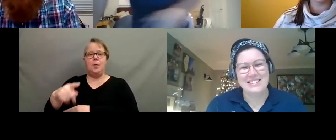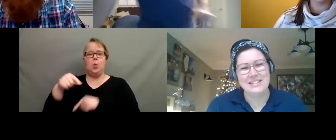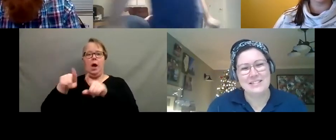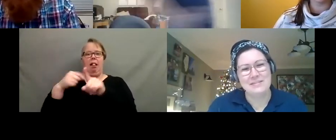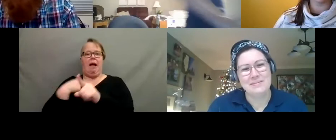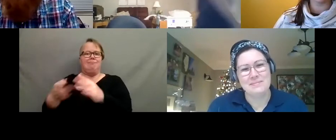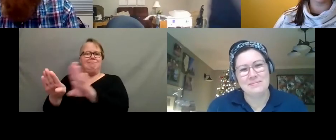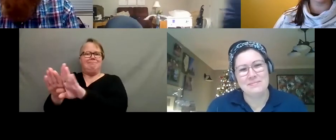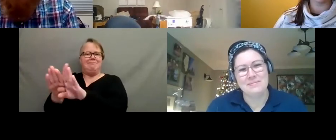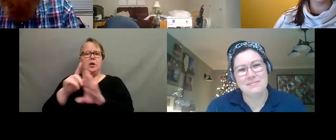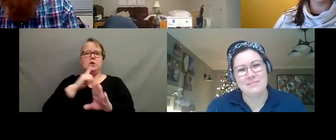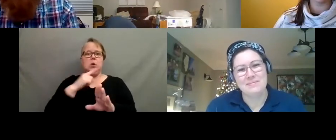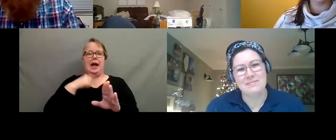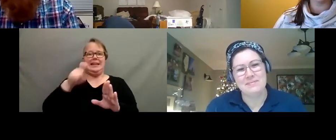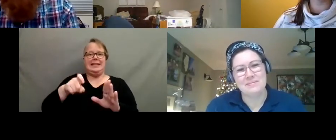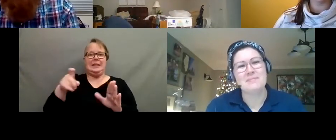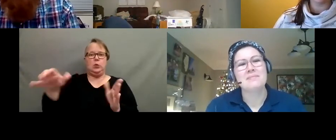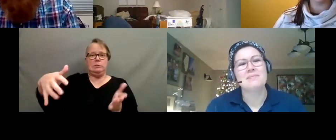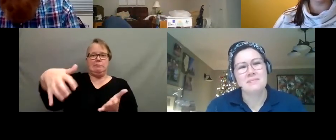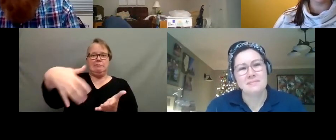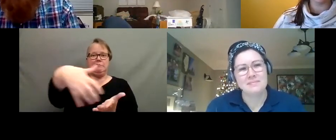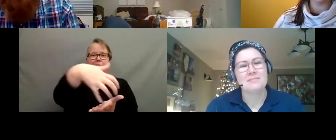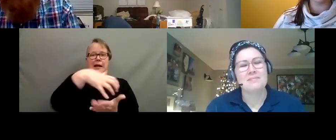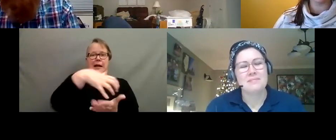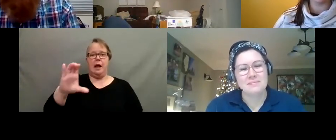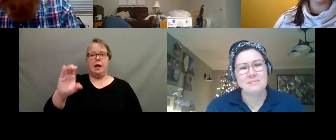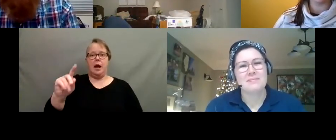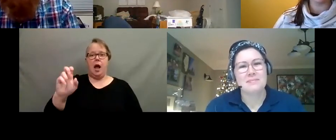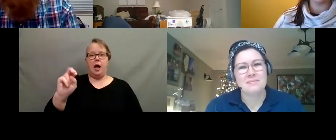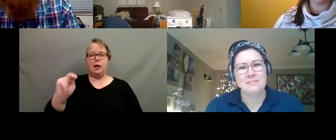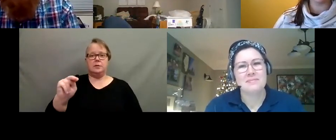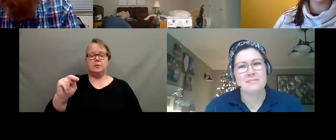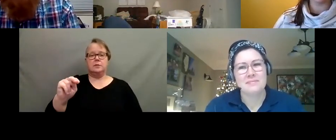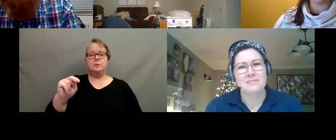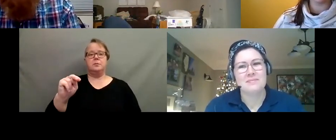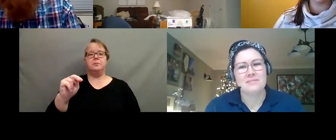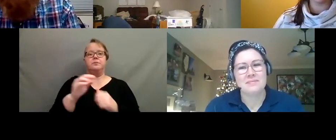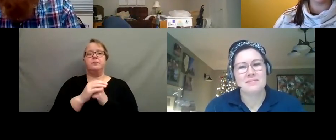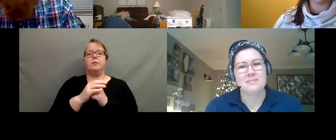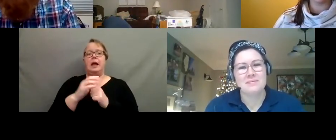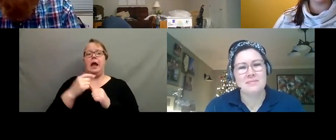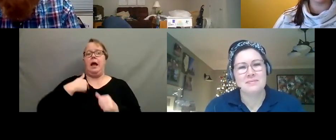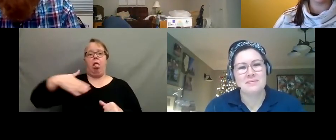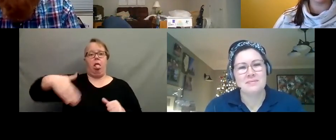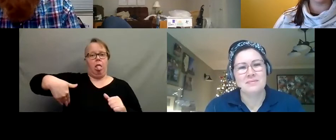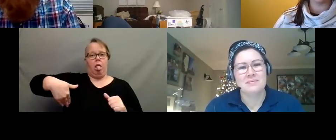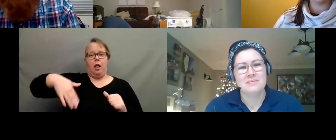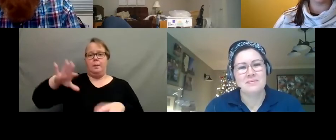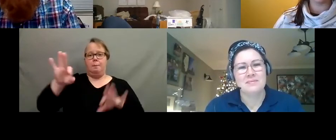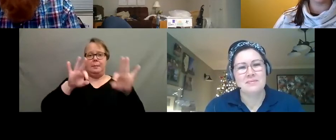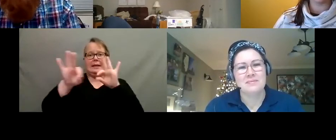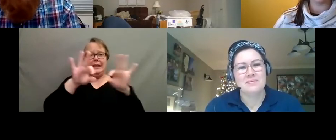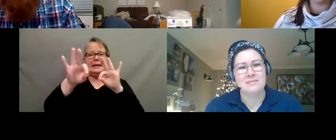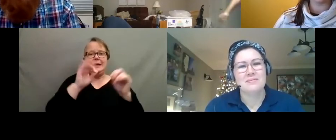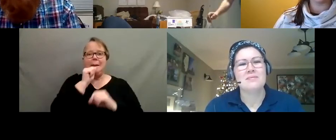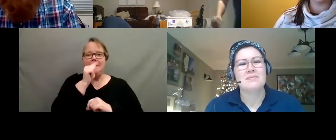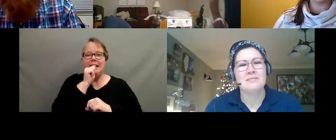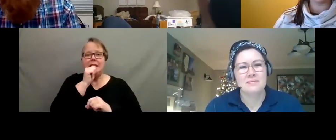lots of cotton I need to pick. A lot of the bowls have opened up. So I need to go out and pick those. I have not picked peanuts yet. So I need to go out